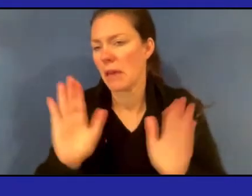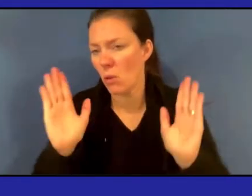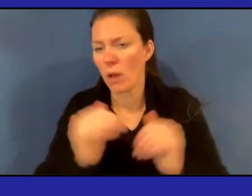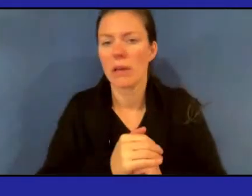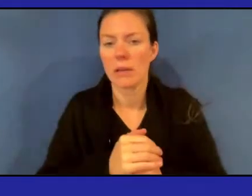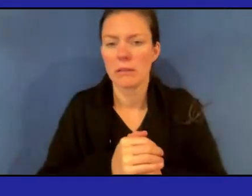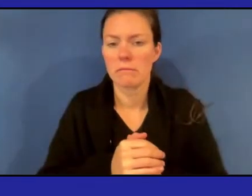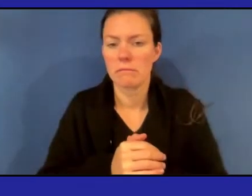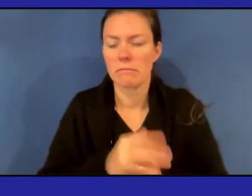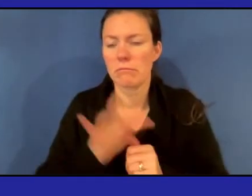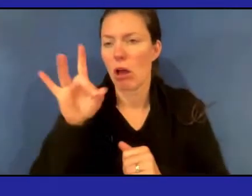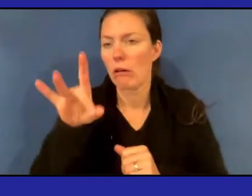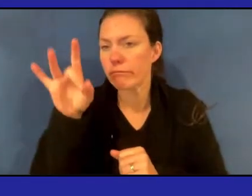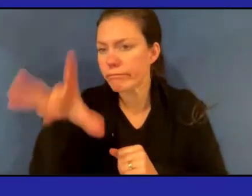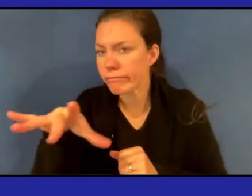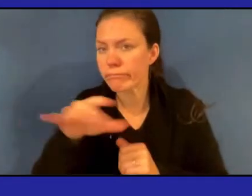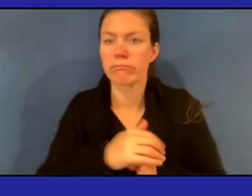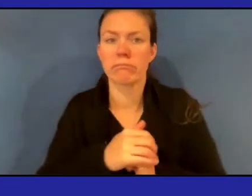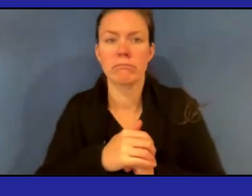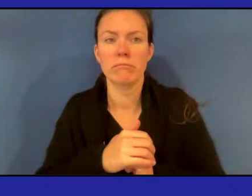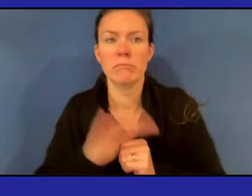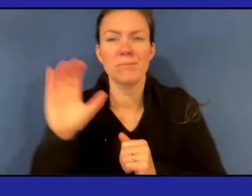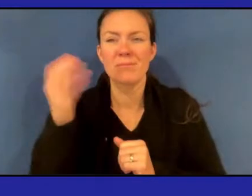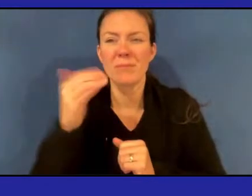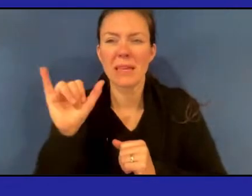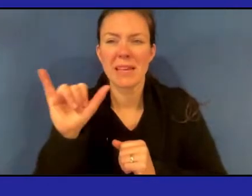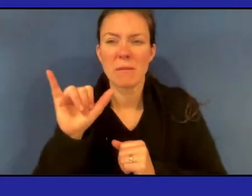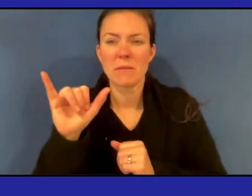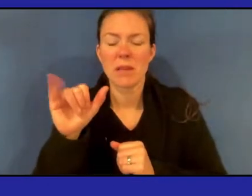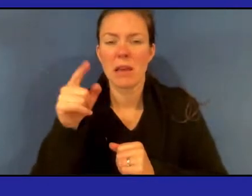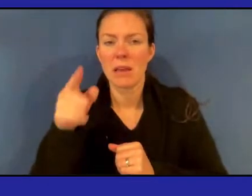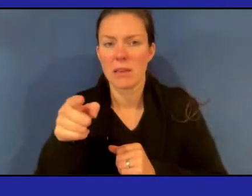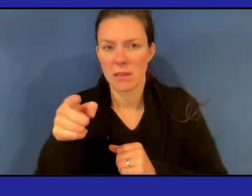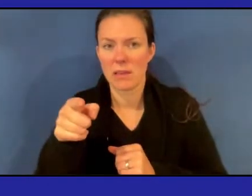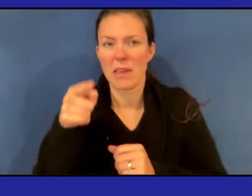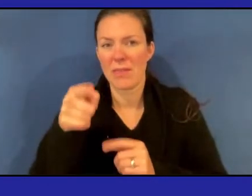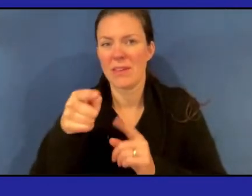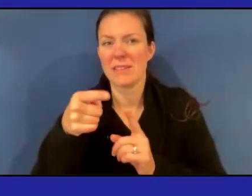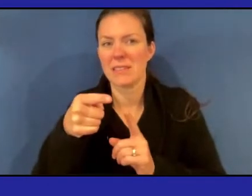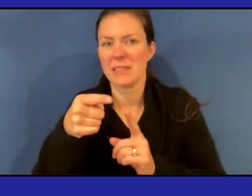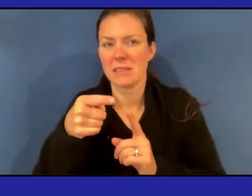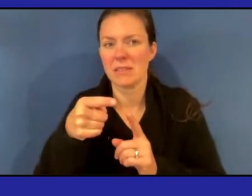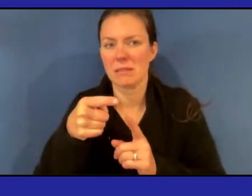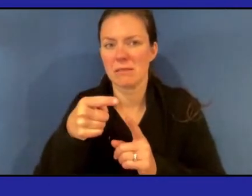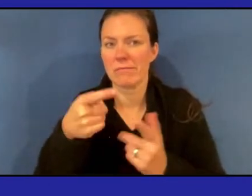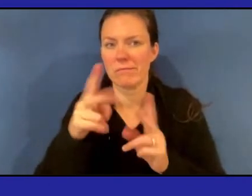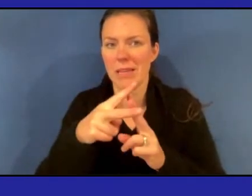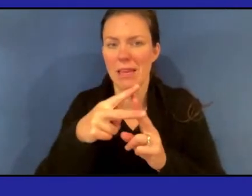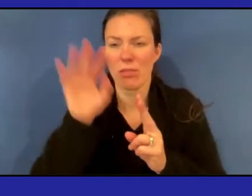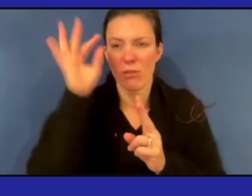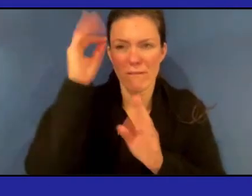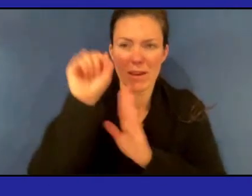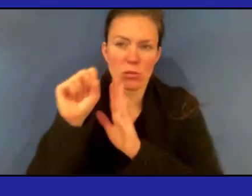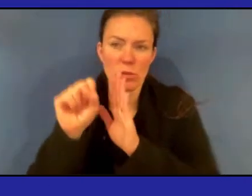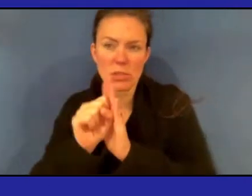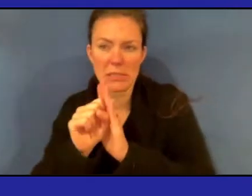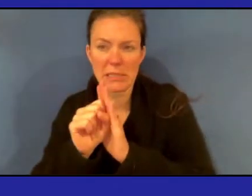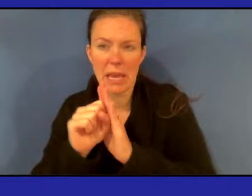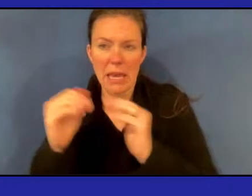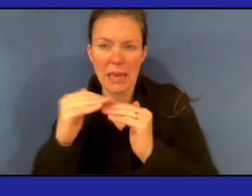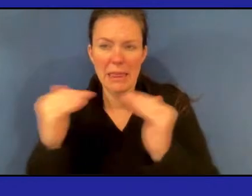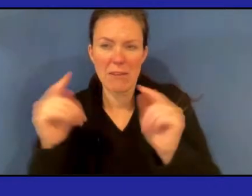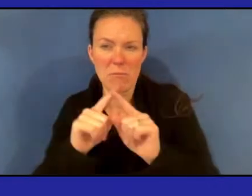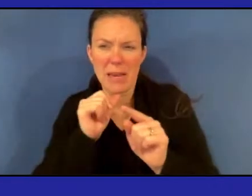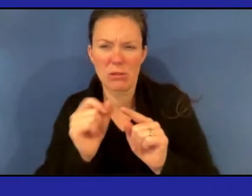for thought. Although it sounds like you're dictated to some degree from a federal or state, I don't really actually understand this. How is it